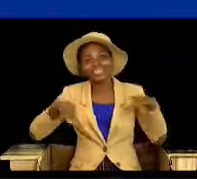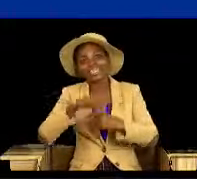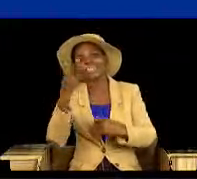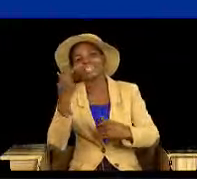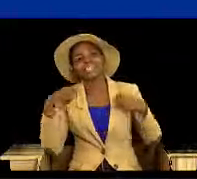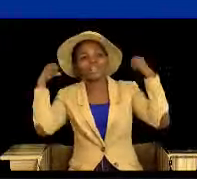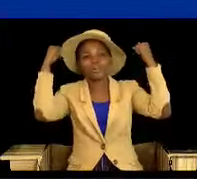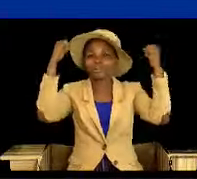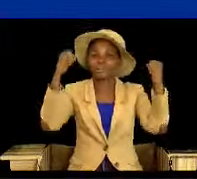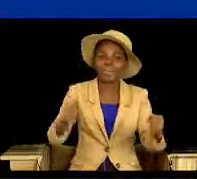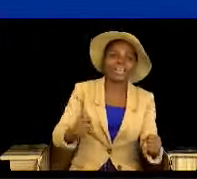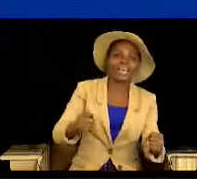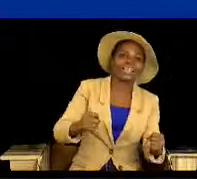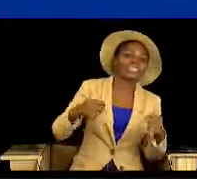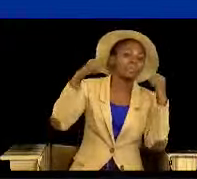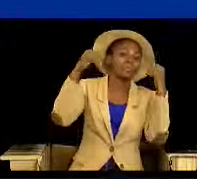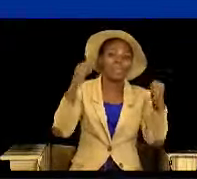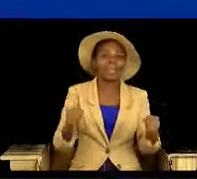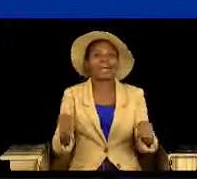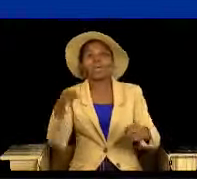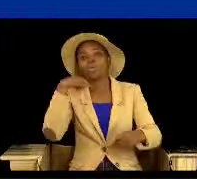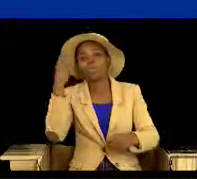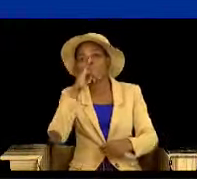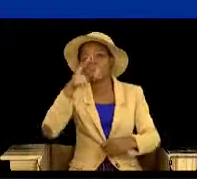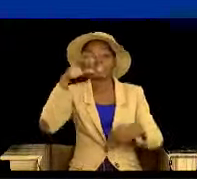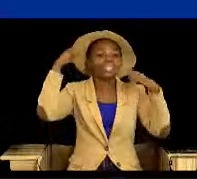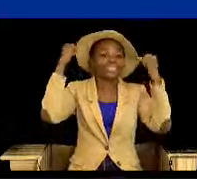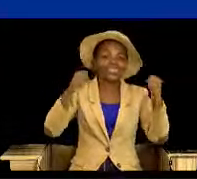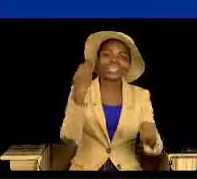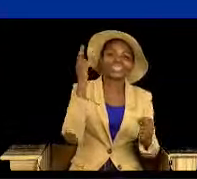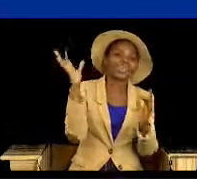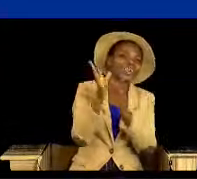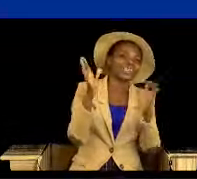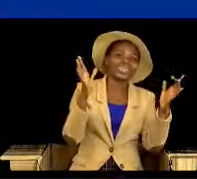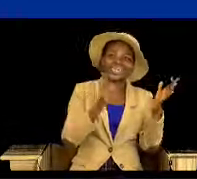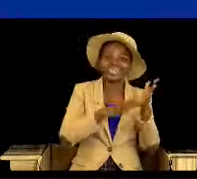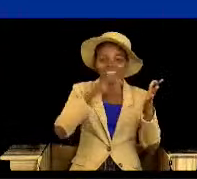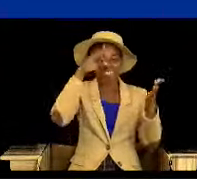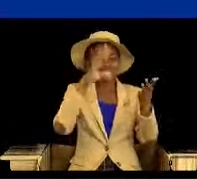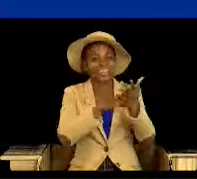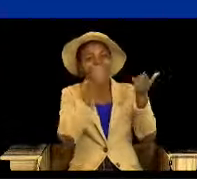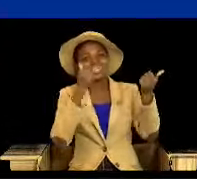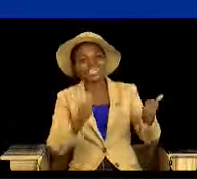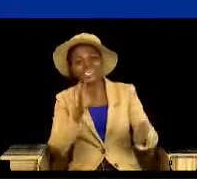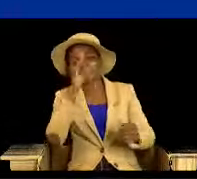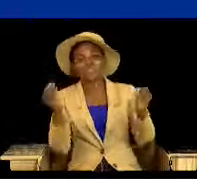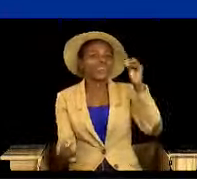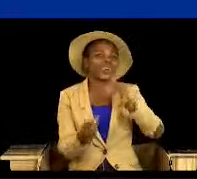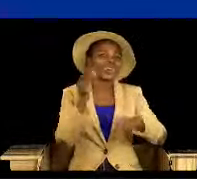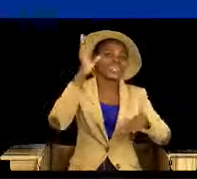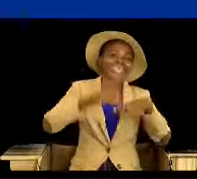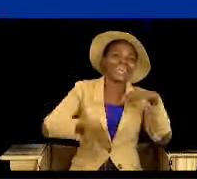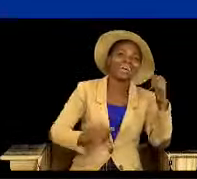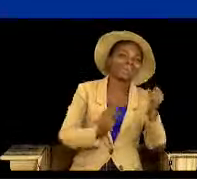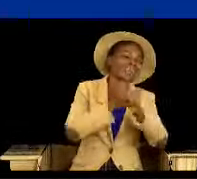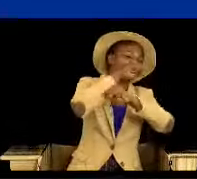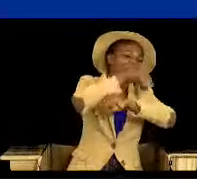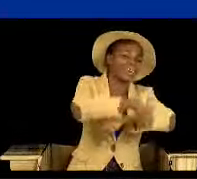in his mighty power in the strength of Jesus trust this